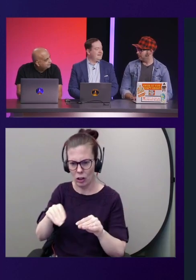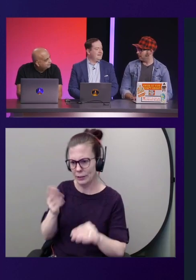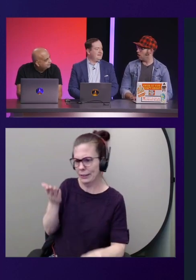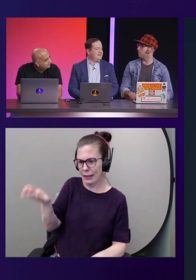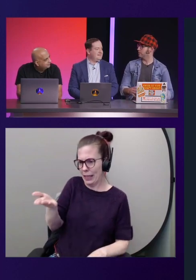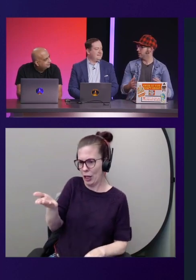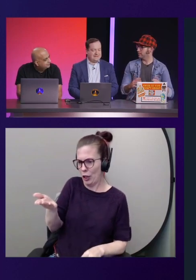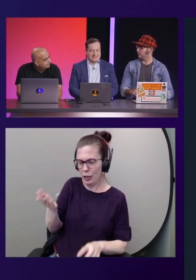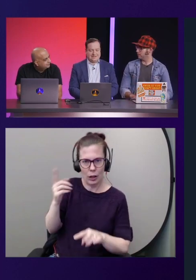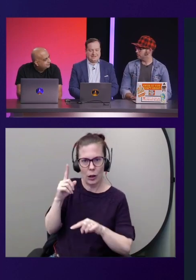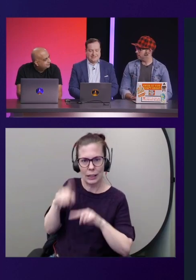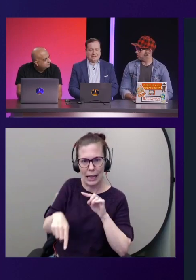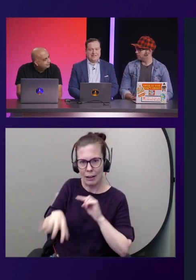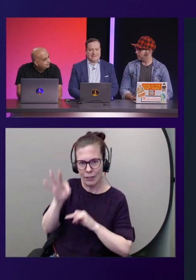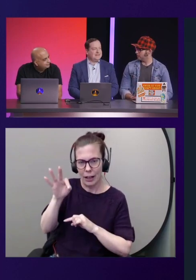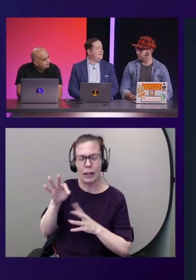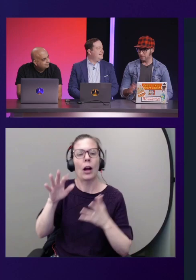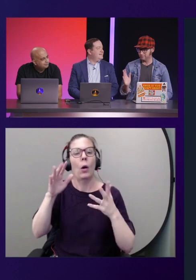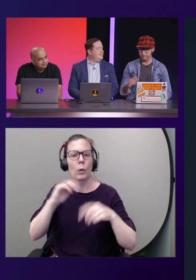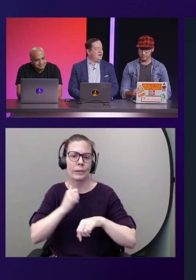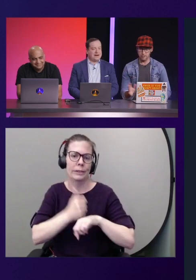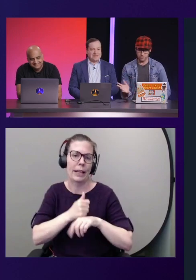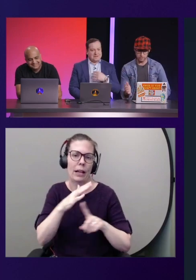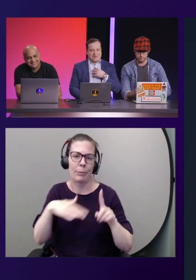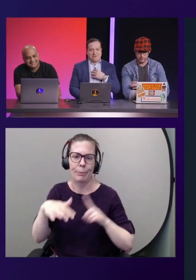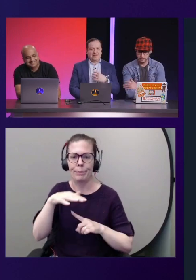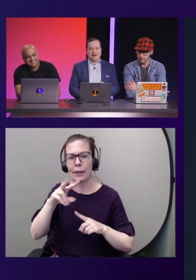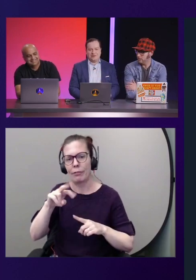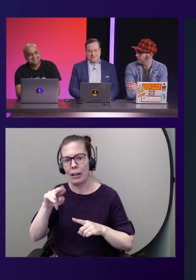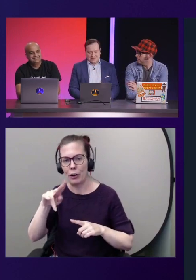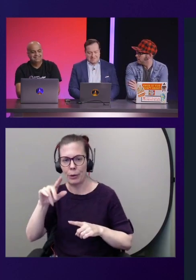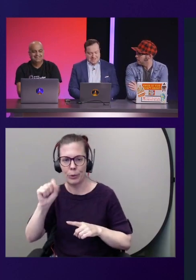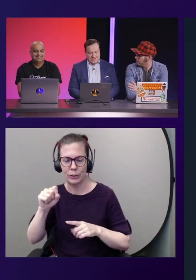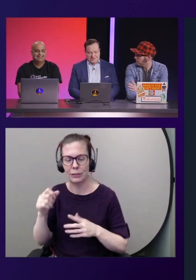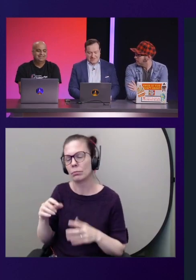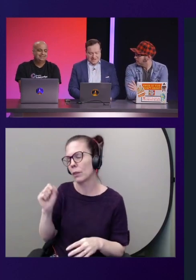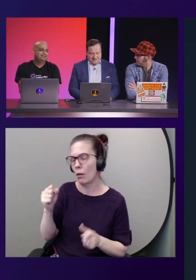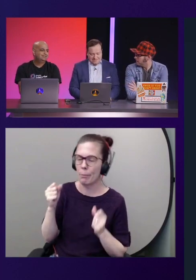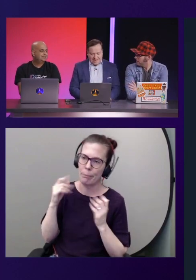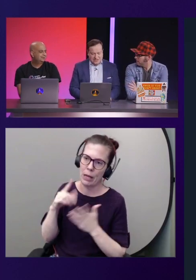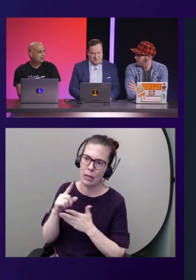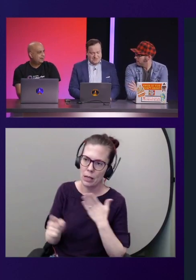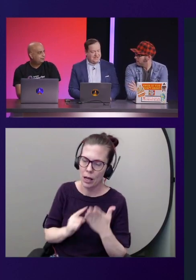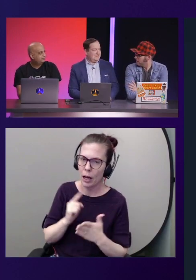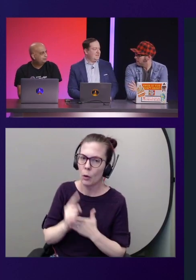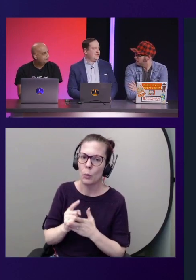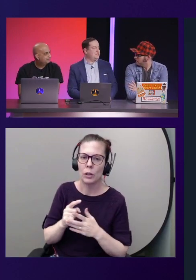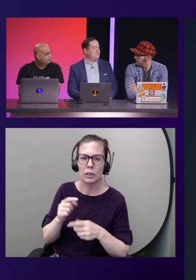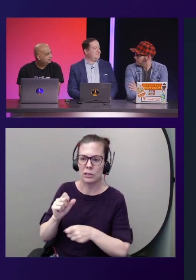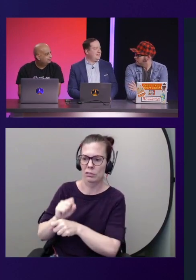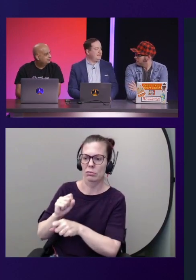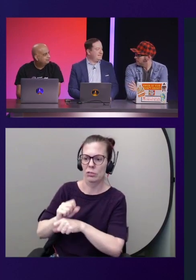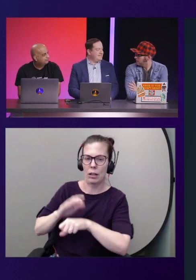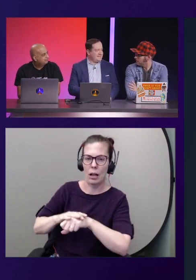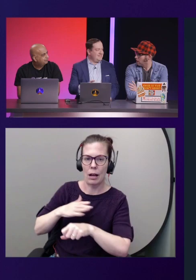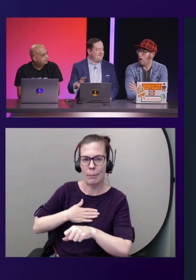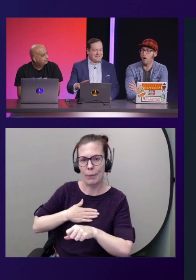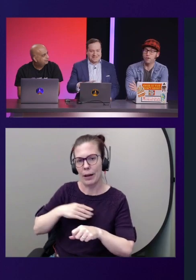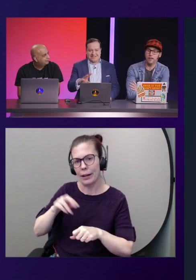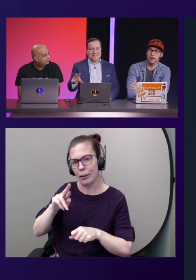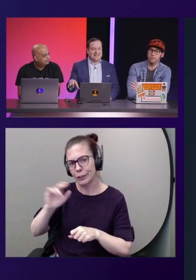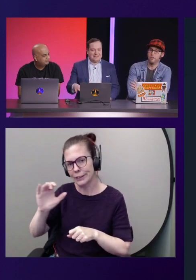can't it find, you got to set all these environment variables, I've spent many hours messing with my bash RC file